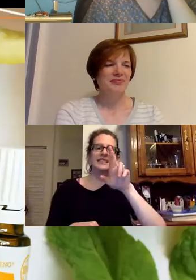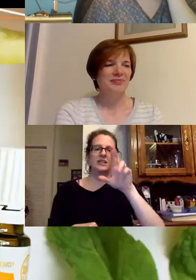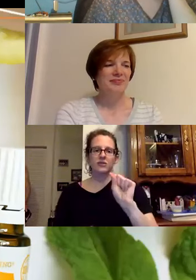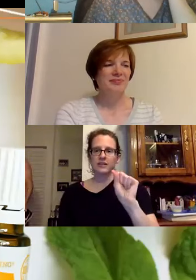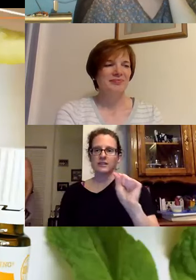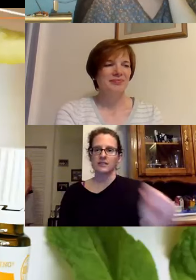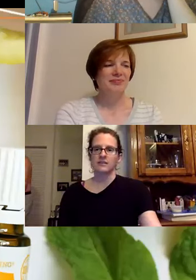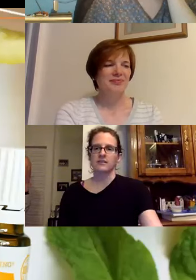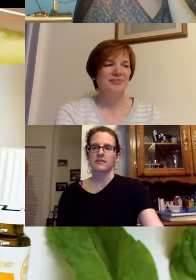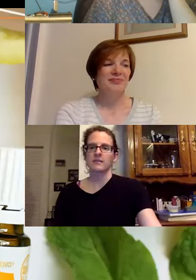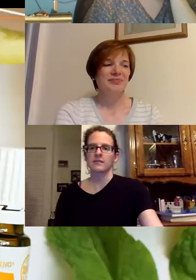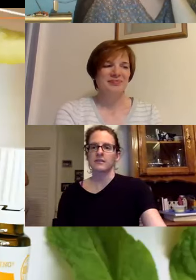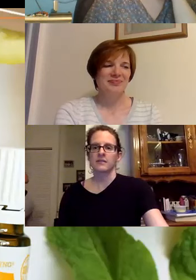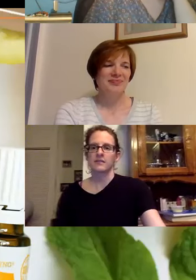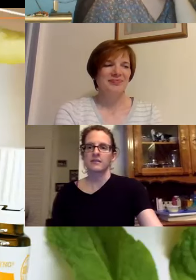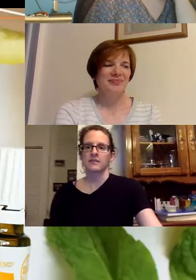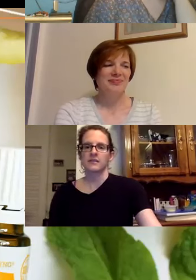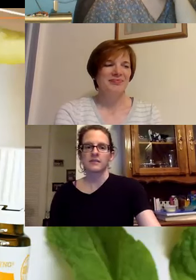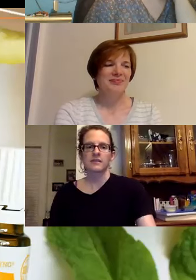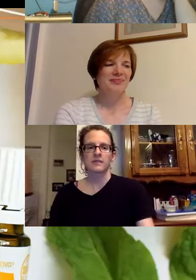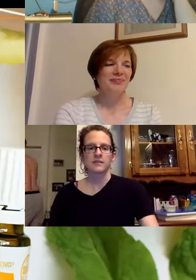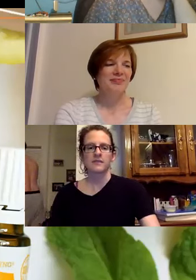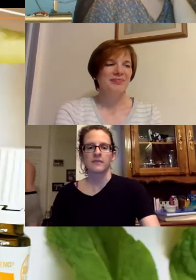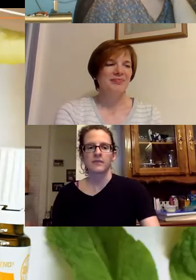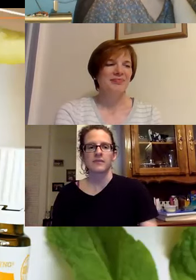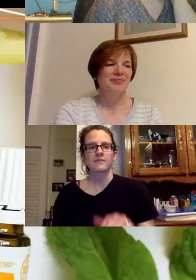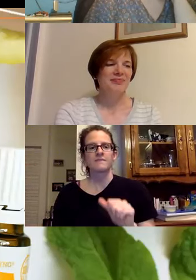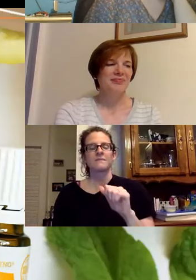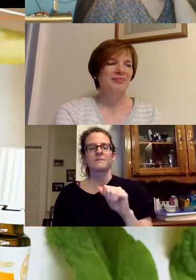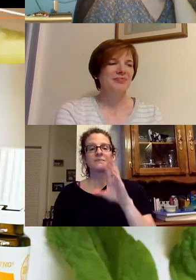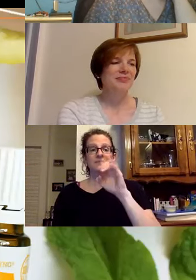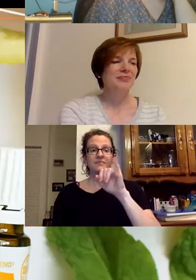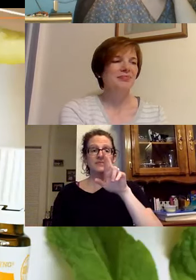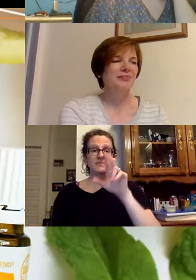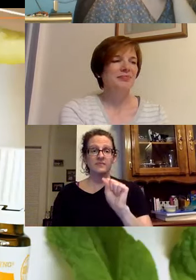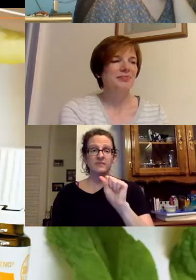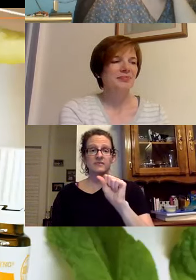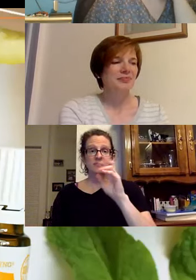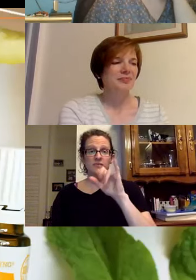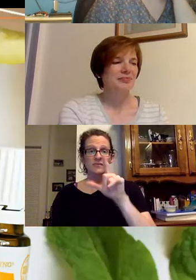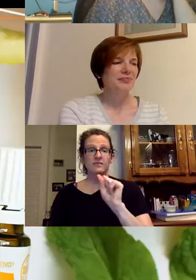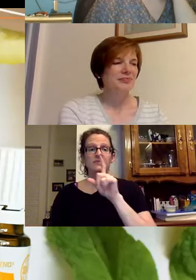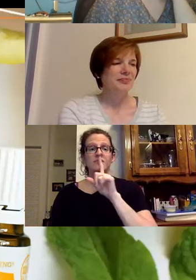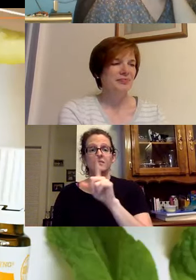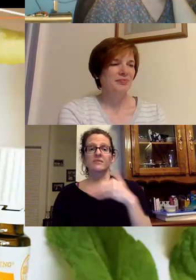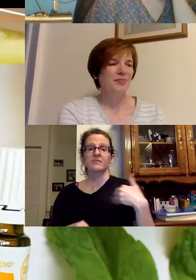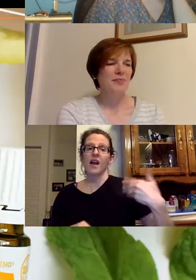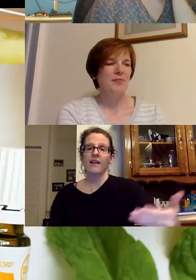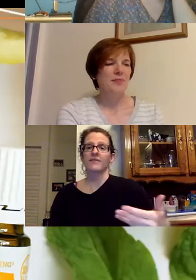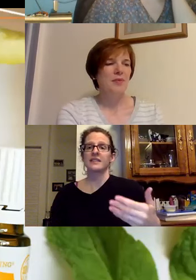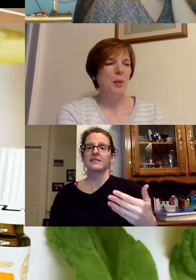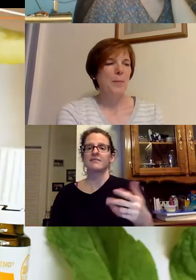enough citrus? Well, I don't blame you, because citrus aromas and flavors are often just such a crowd